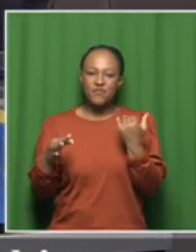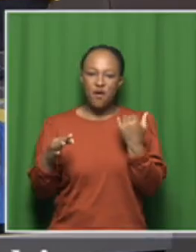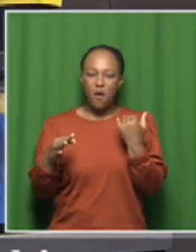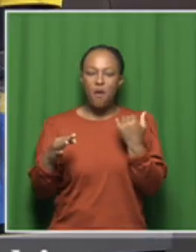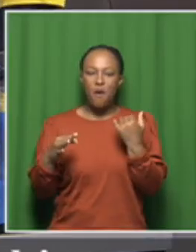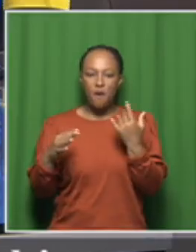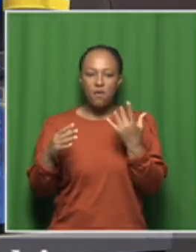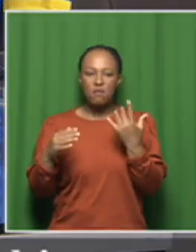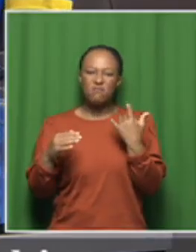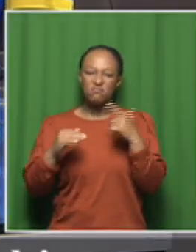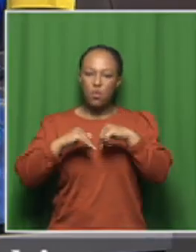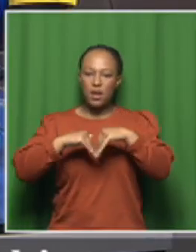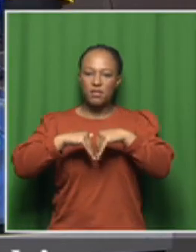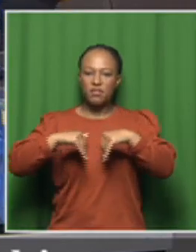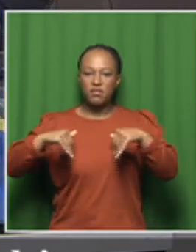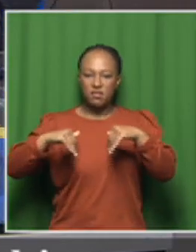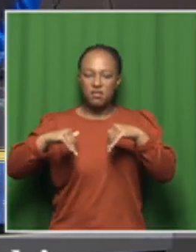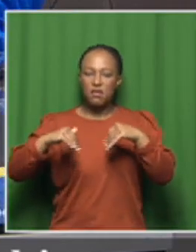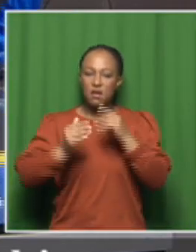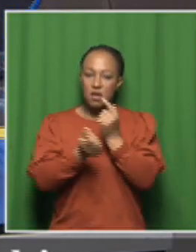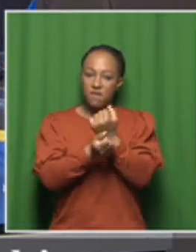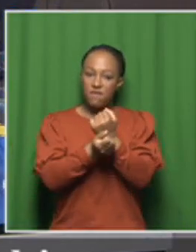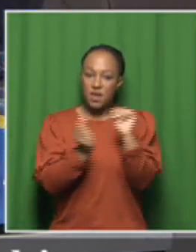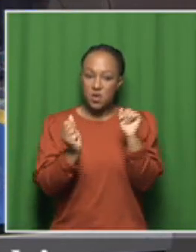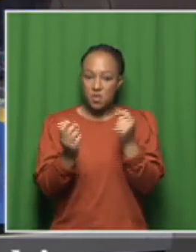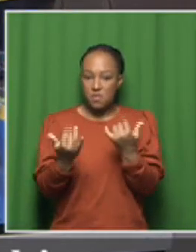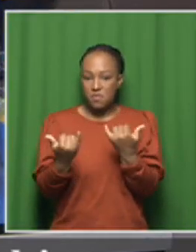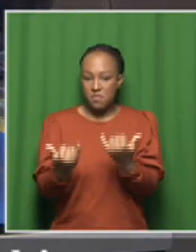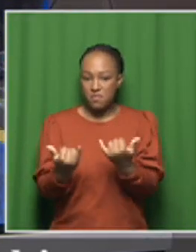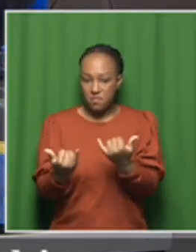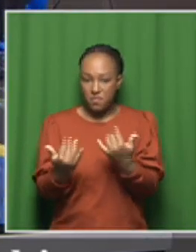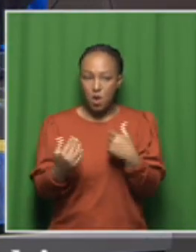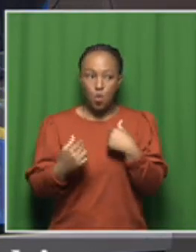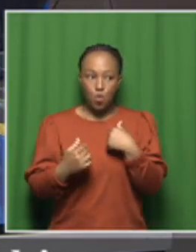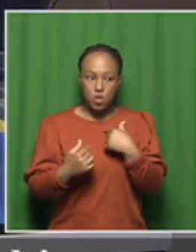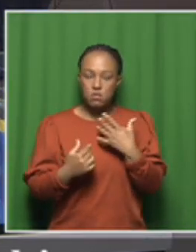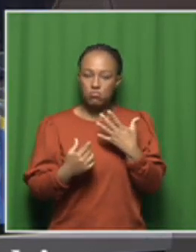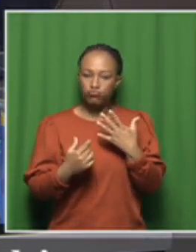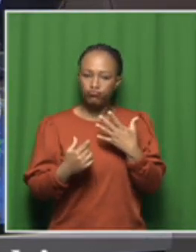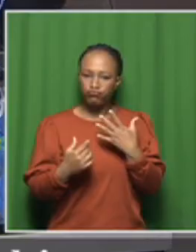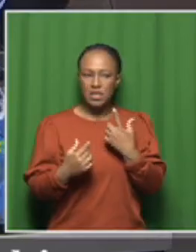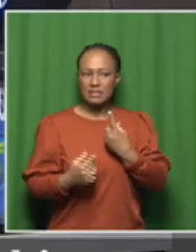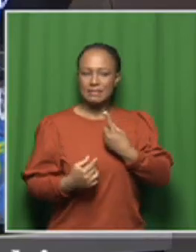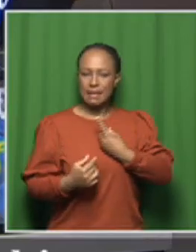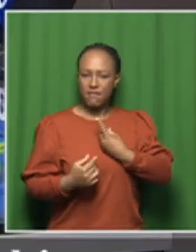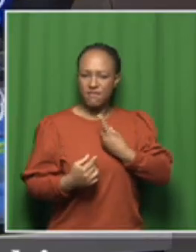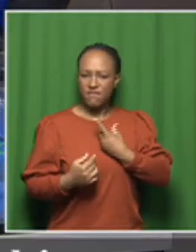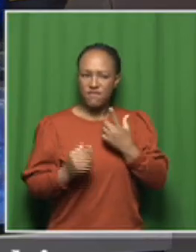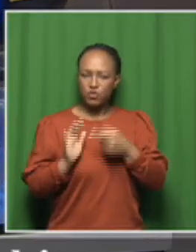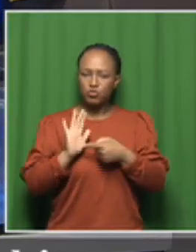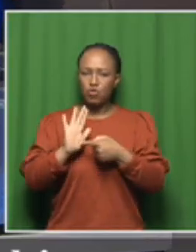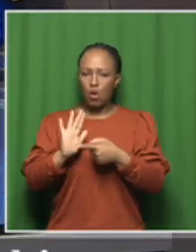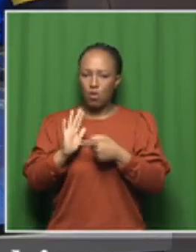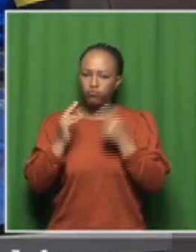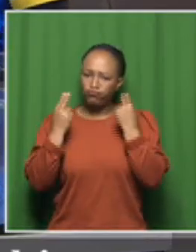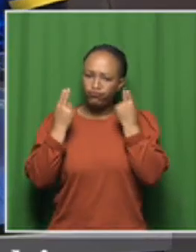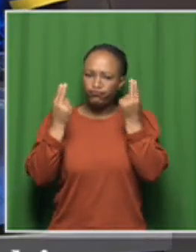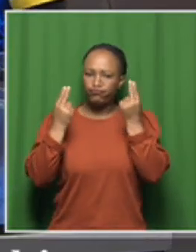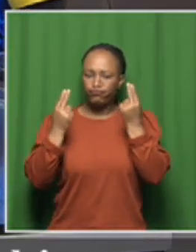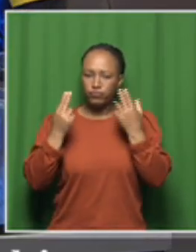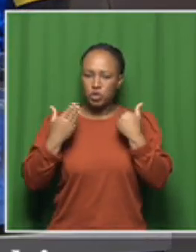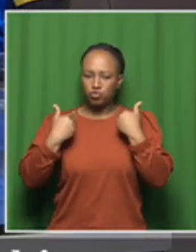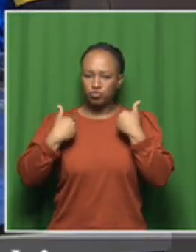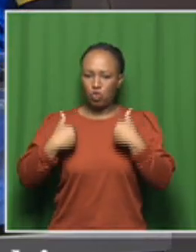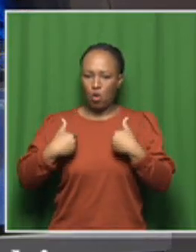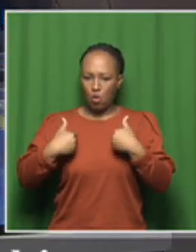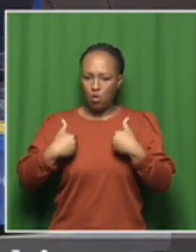even agency as a continent now, us asserting ourselves and reminding the world of our magic. Are you hopeful at this